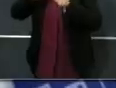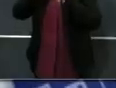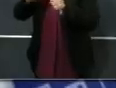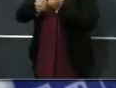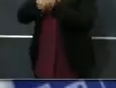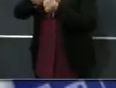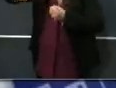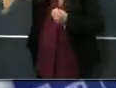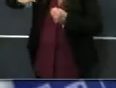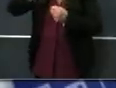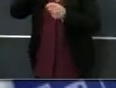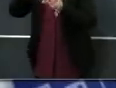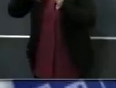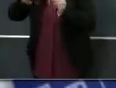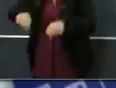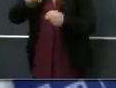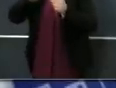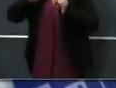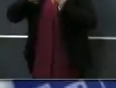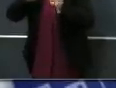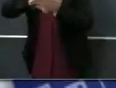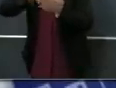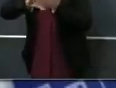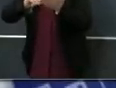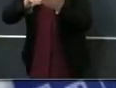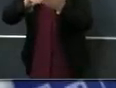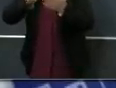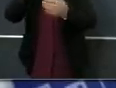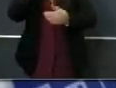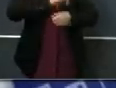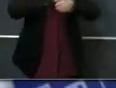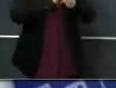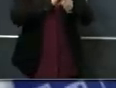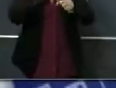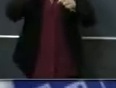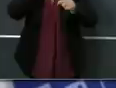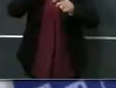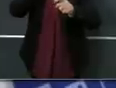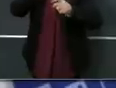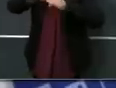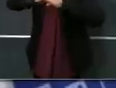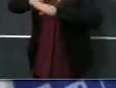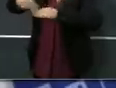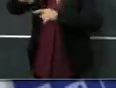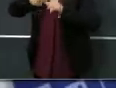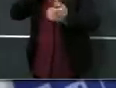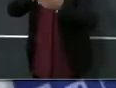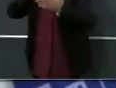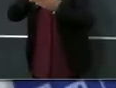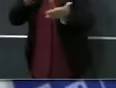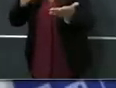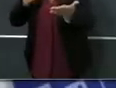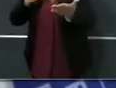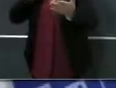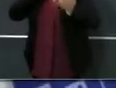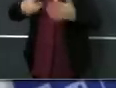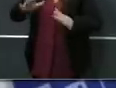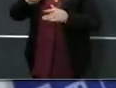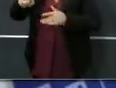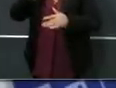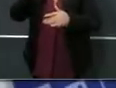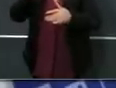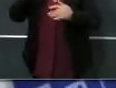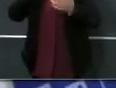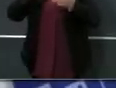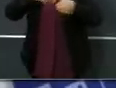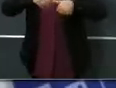distanced. This pandemic should not stand in the way of California students reaching their potential and realizing their dreams.